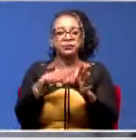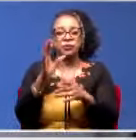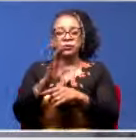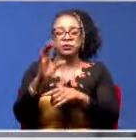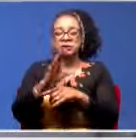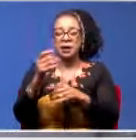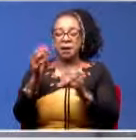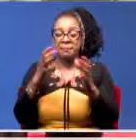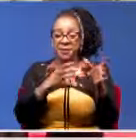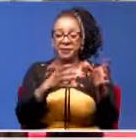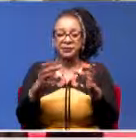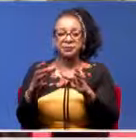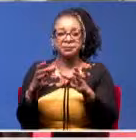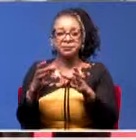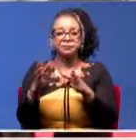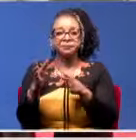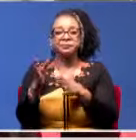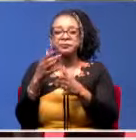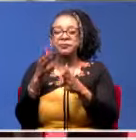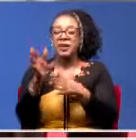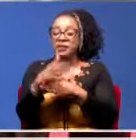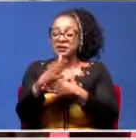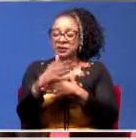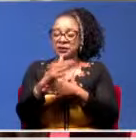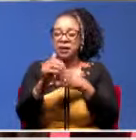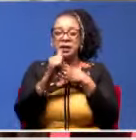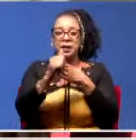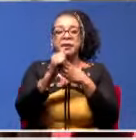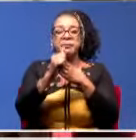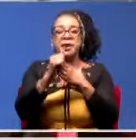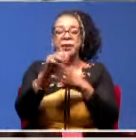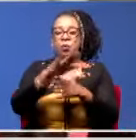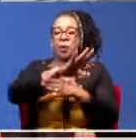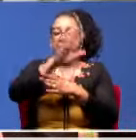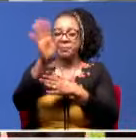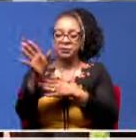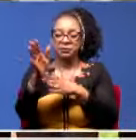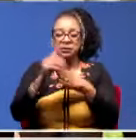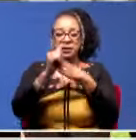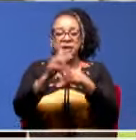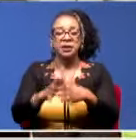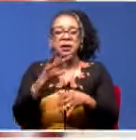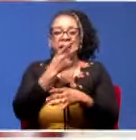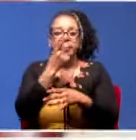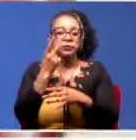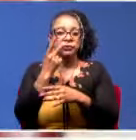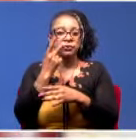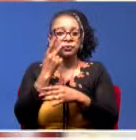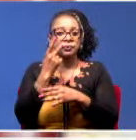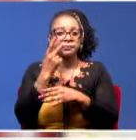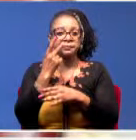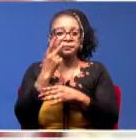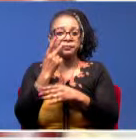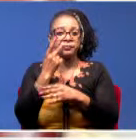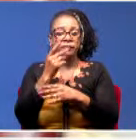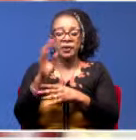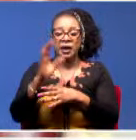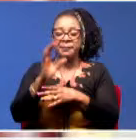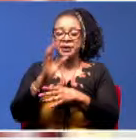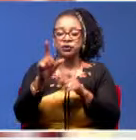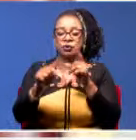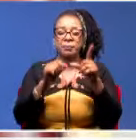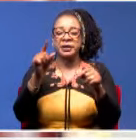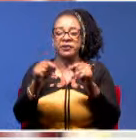Thursday, led by Wiper leader and coalition co-principal Kalonzo Musyoka. Cabinet nominee for